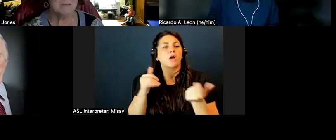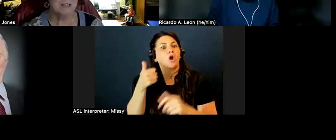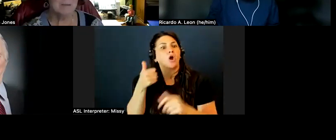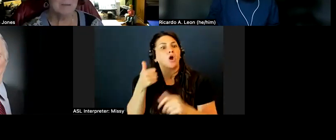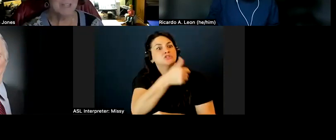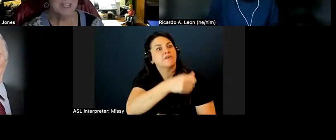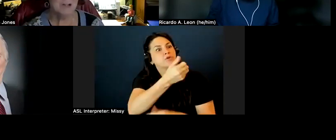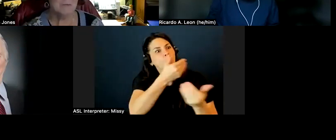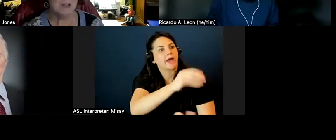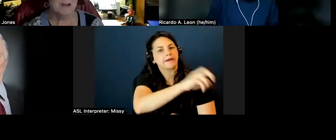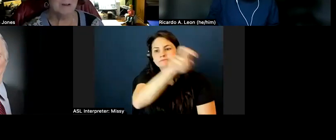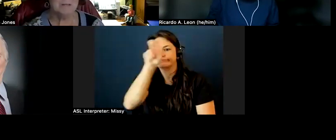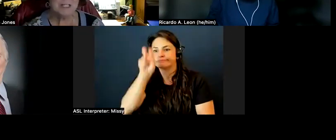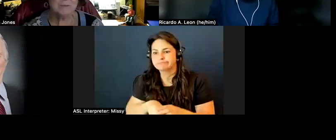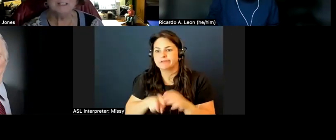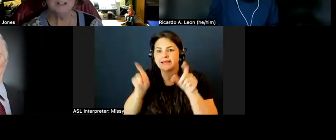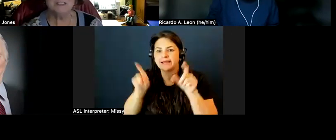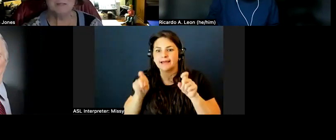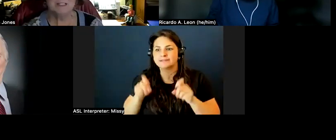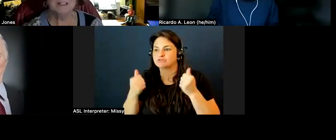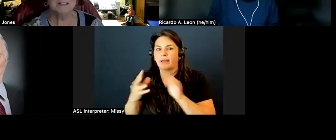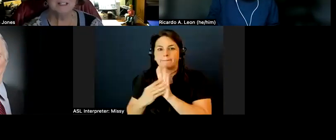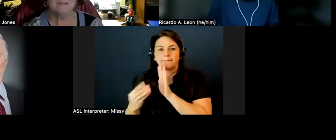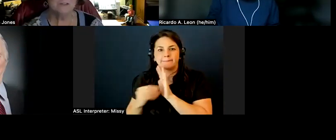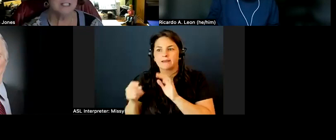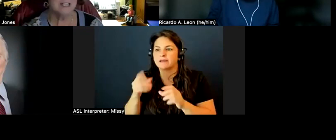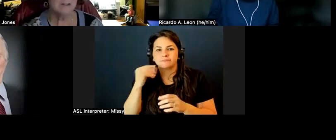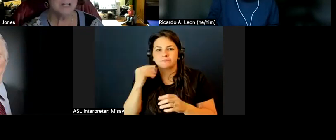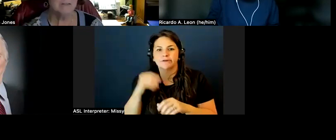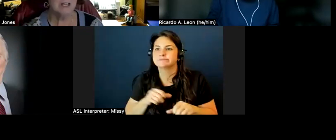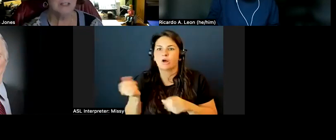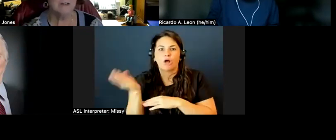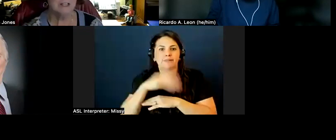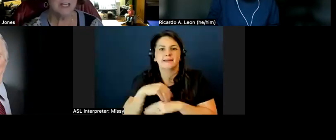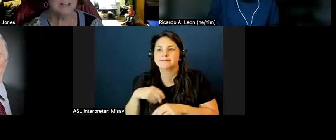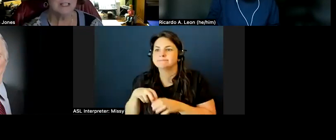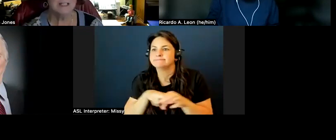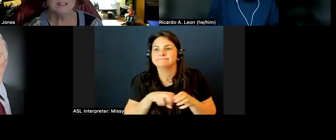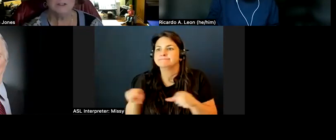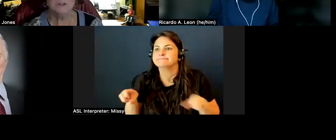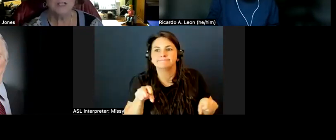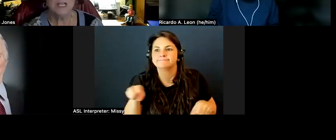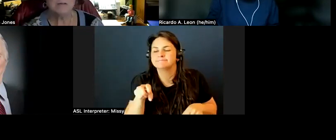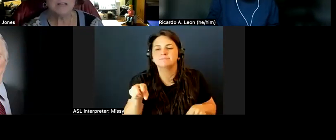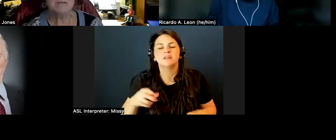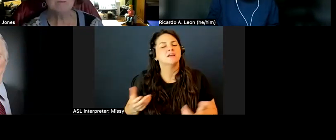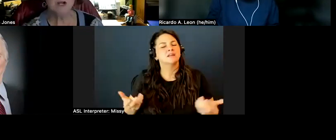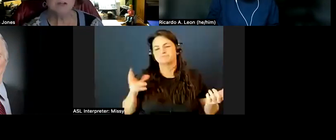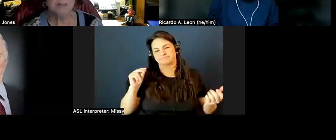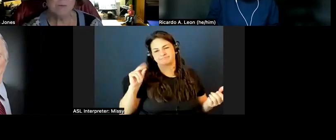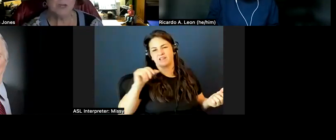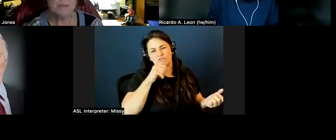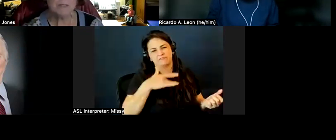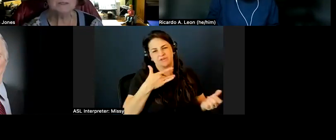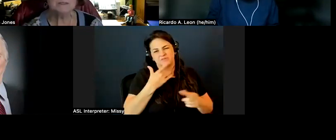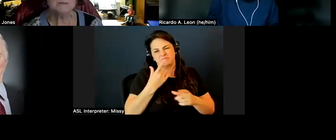have them, mimic what, somebody does for a day, kind of a thing or anything like that as a tool. But I think partnering